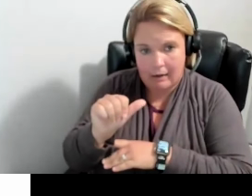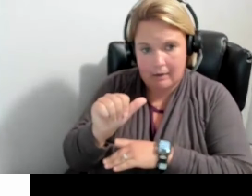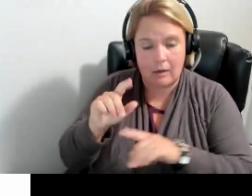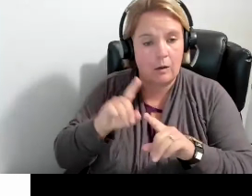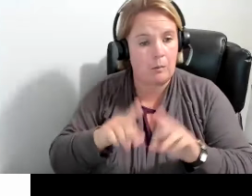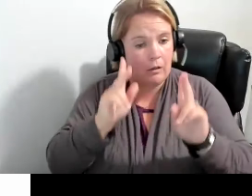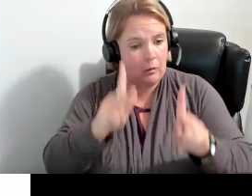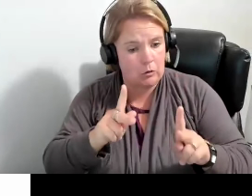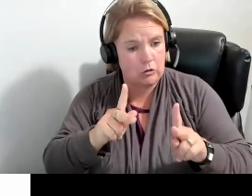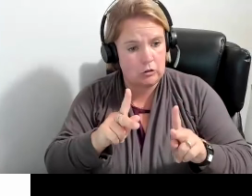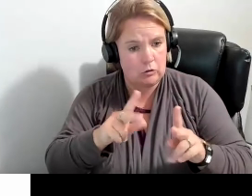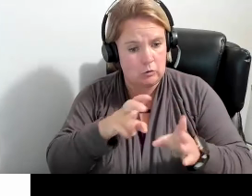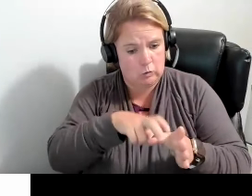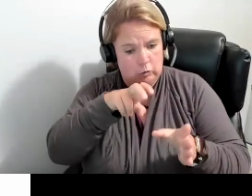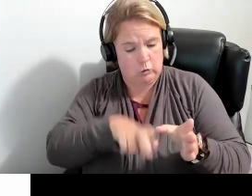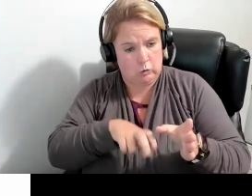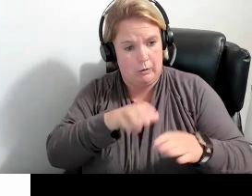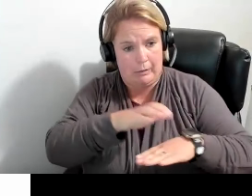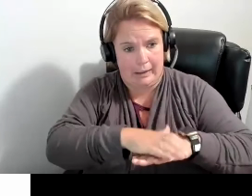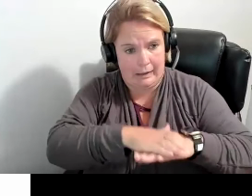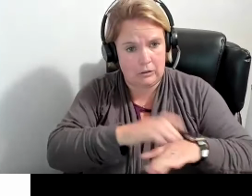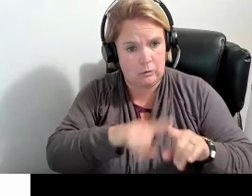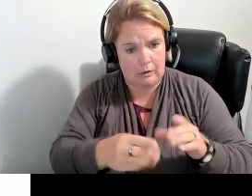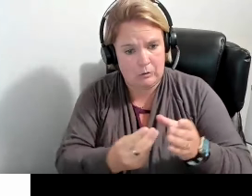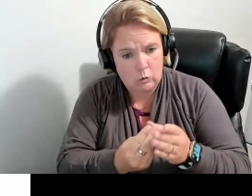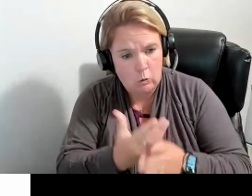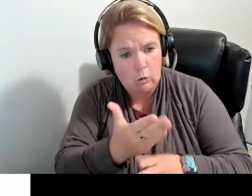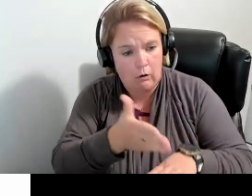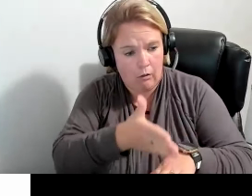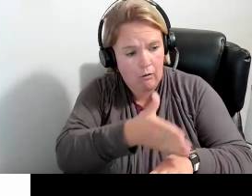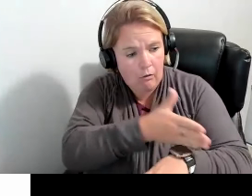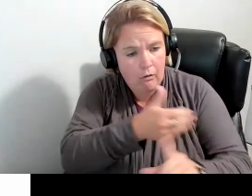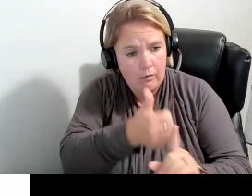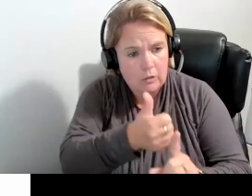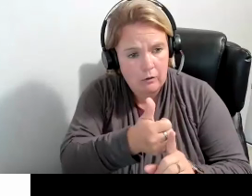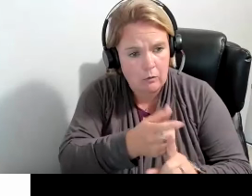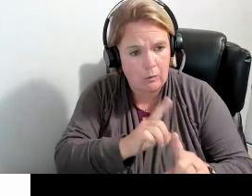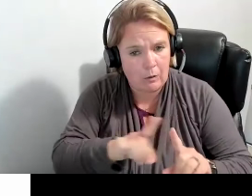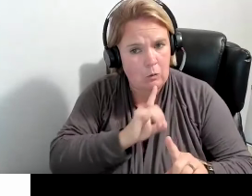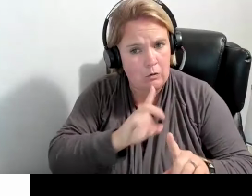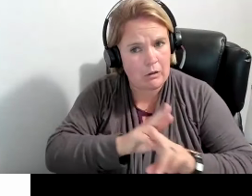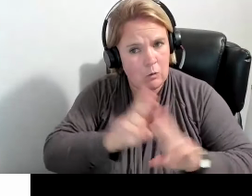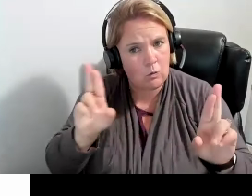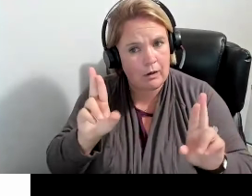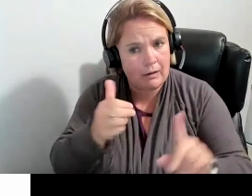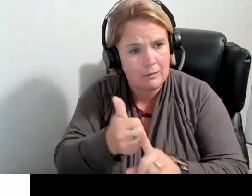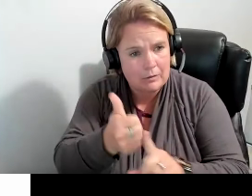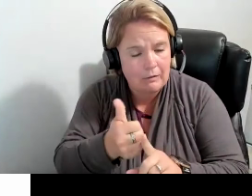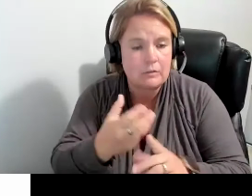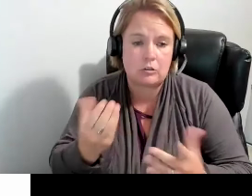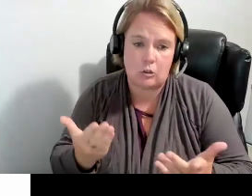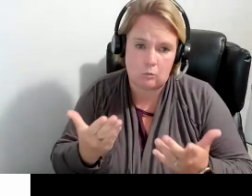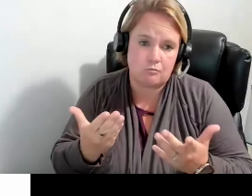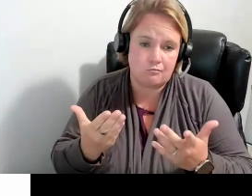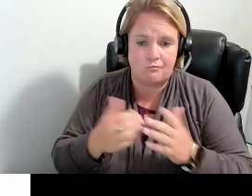who dropped out in 8th grade and has been growing in their own, and they could be just as ready as that other person. So this